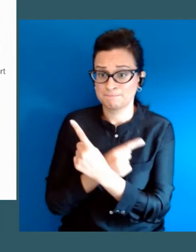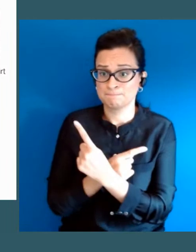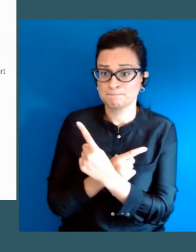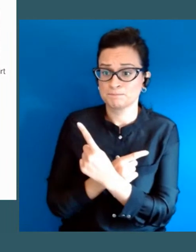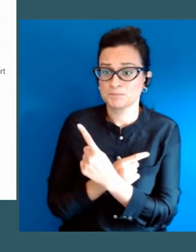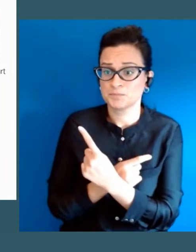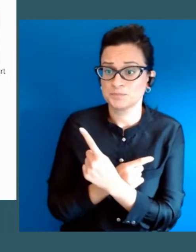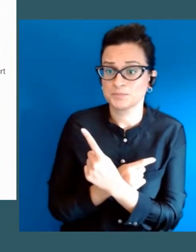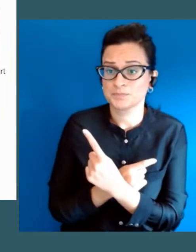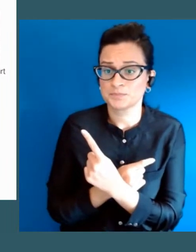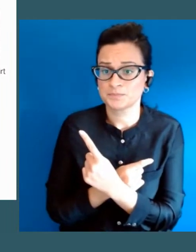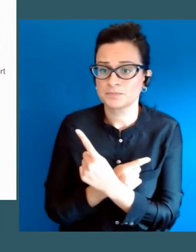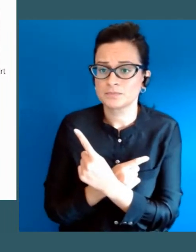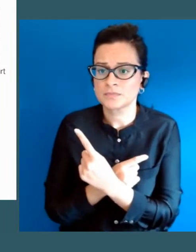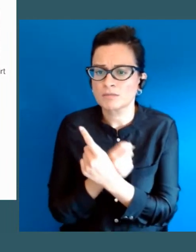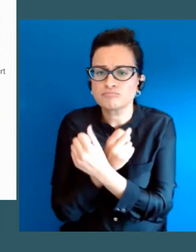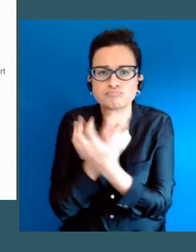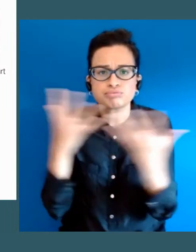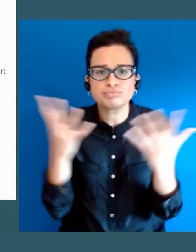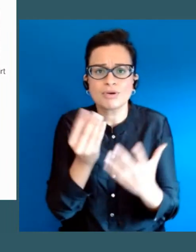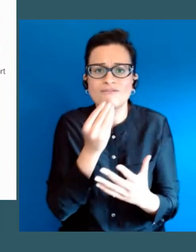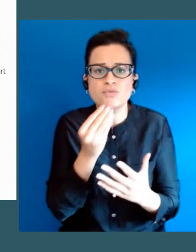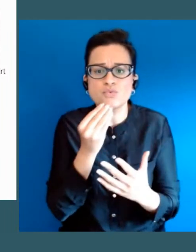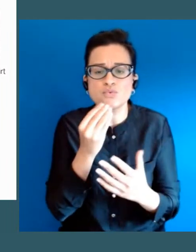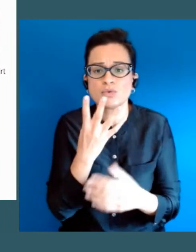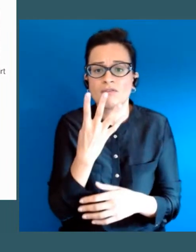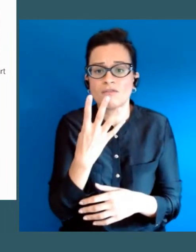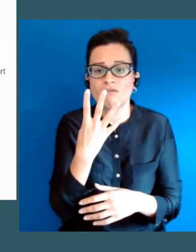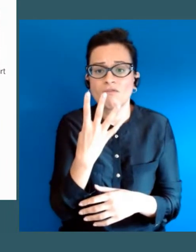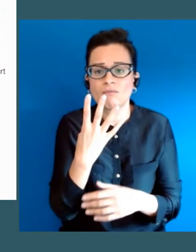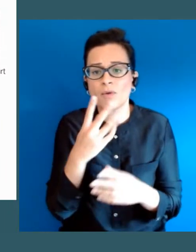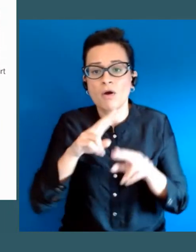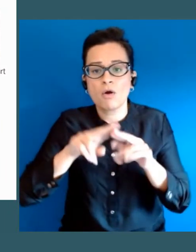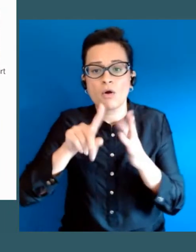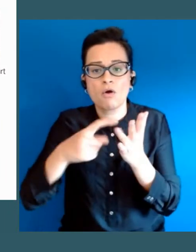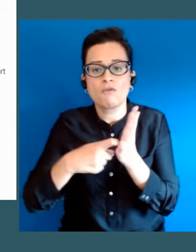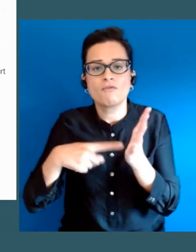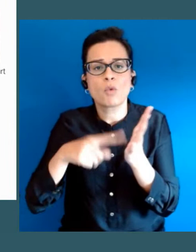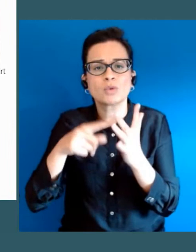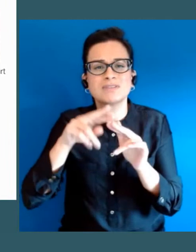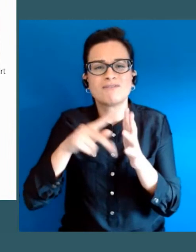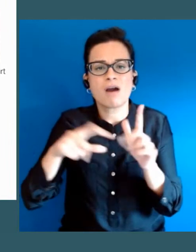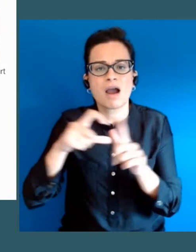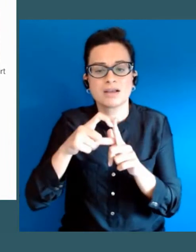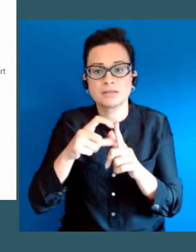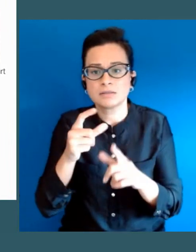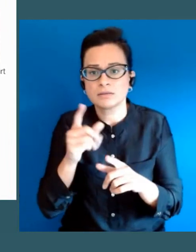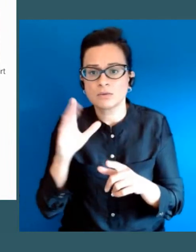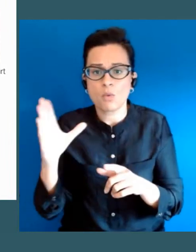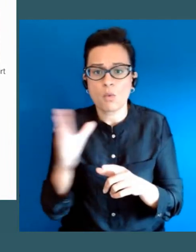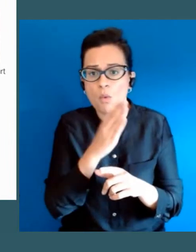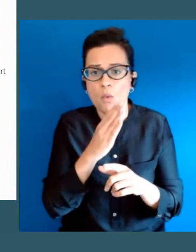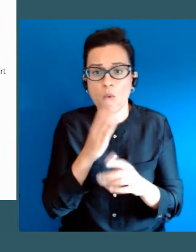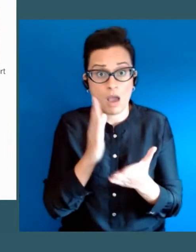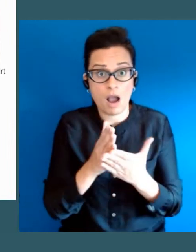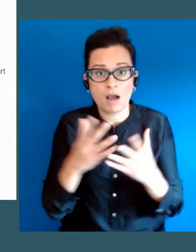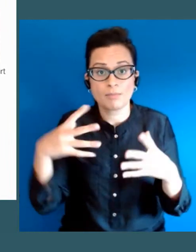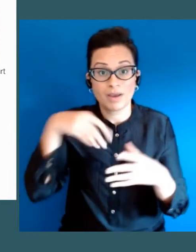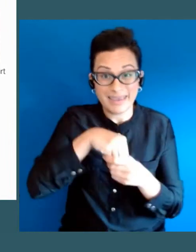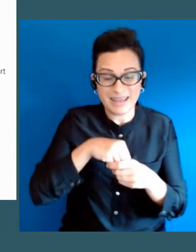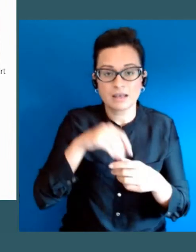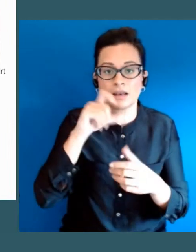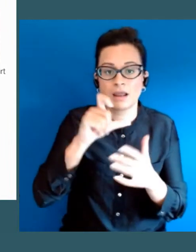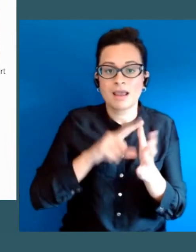different foods here. A lot of them are fortified here, but not all cereals will be fortified with calcium. Not all alternative products,